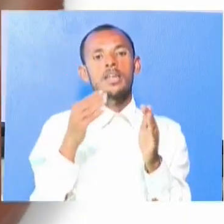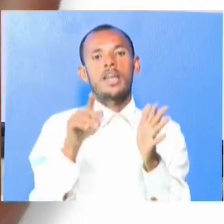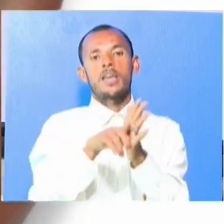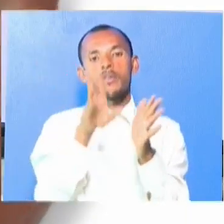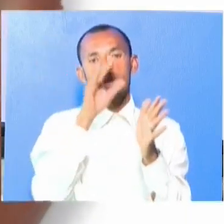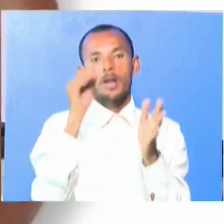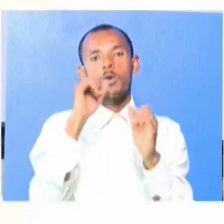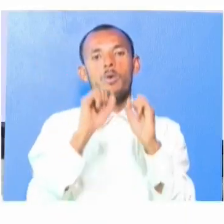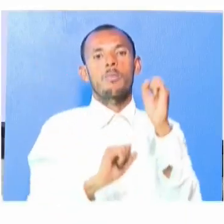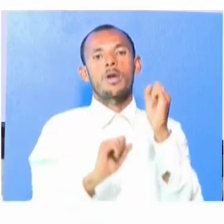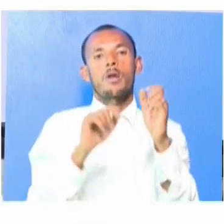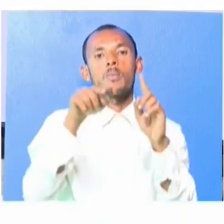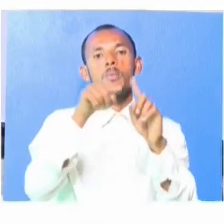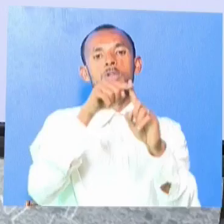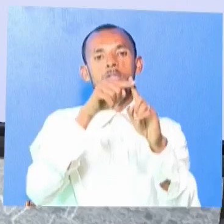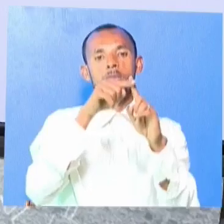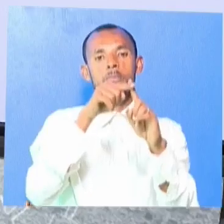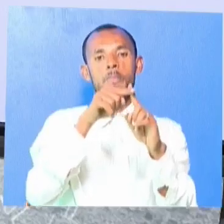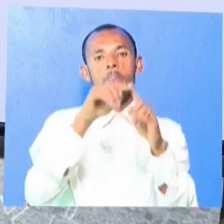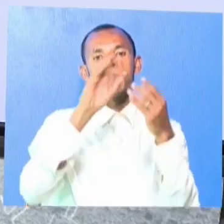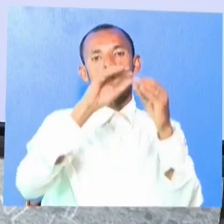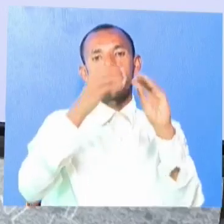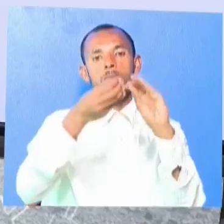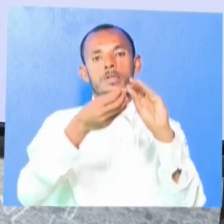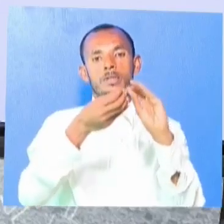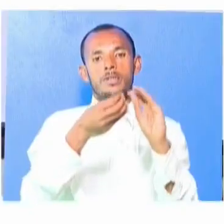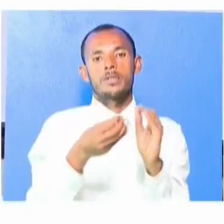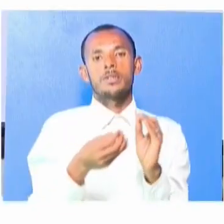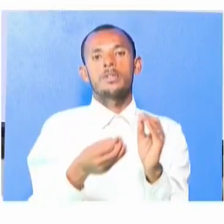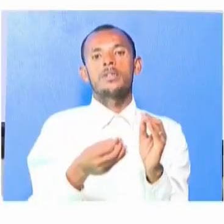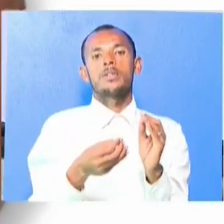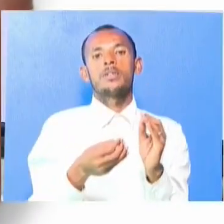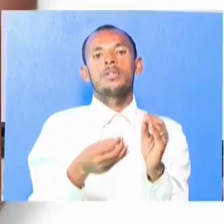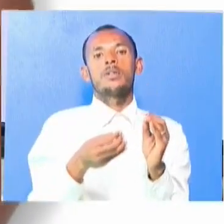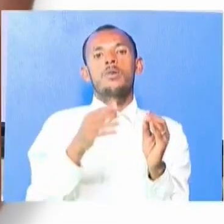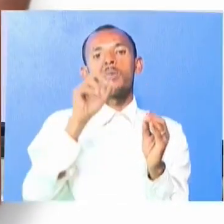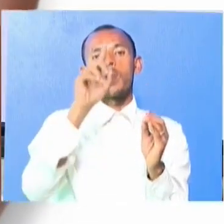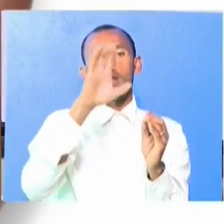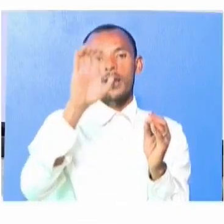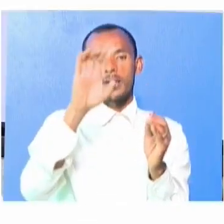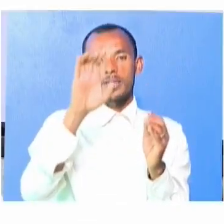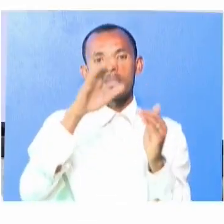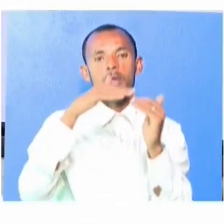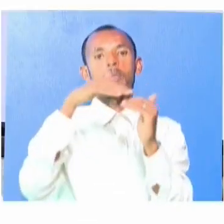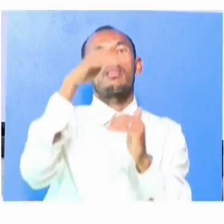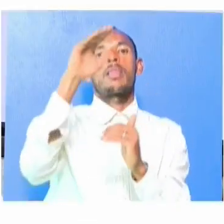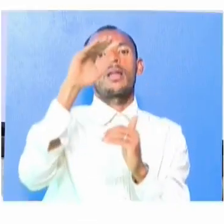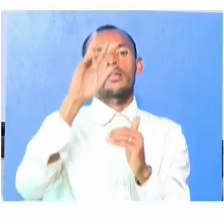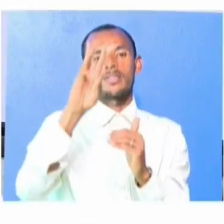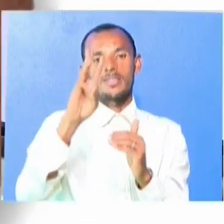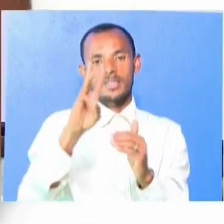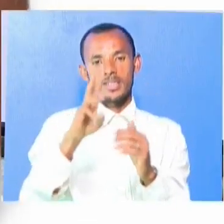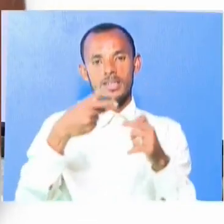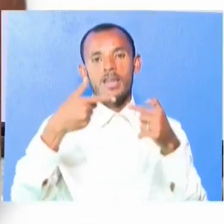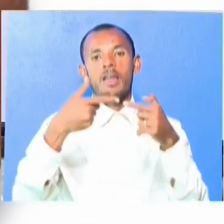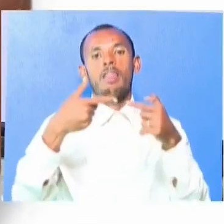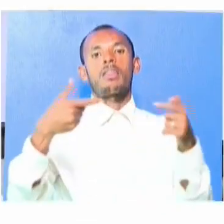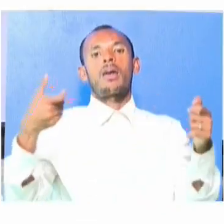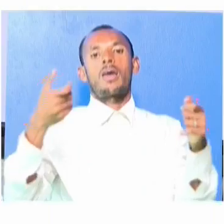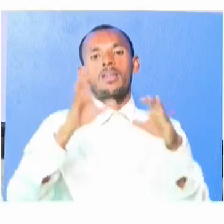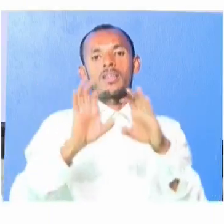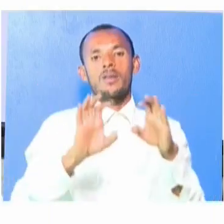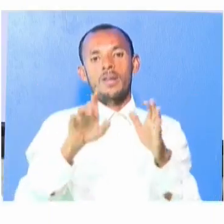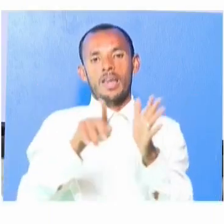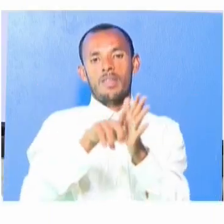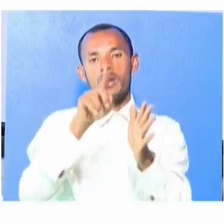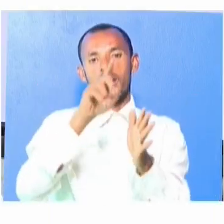and compare them as a positive number. So when you compare these two, 100 is bigger, so minus 100